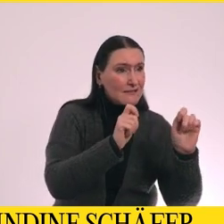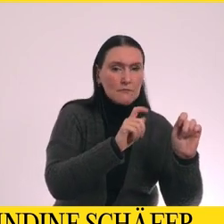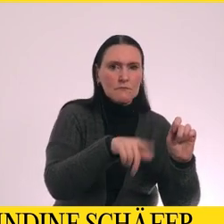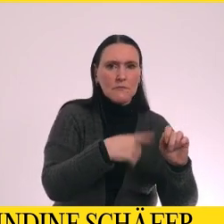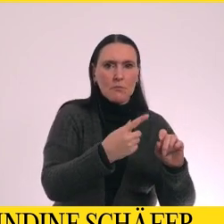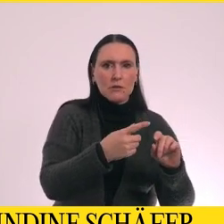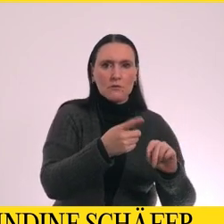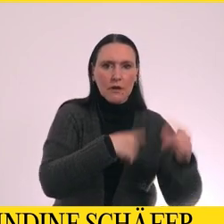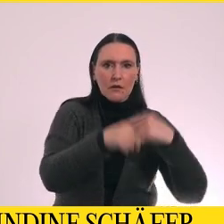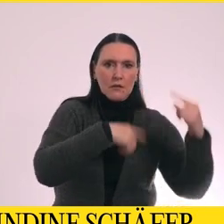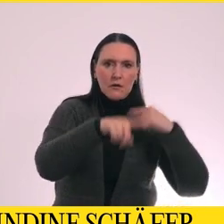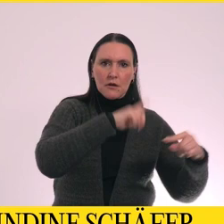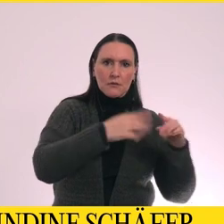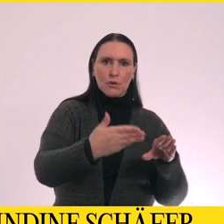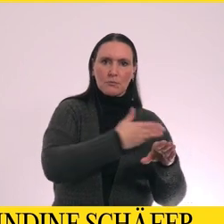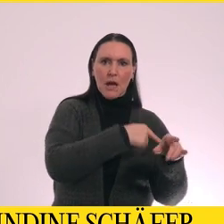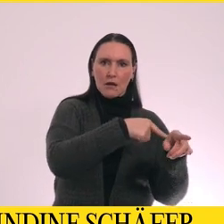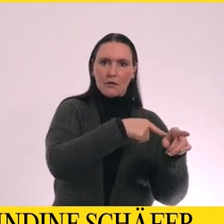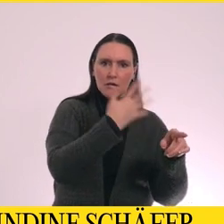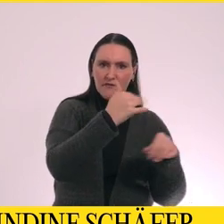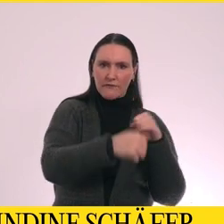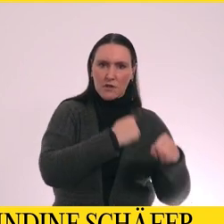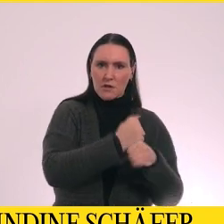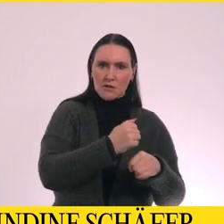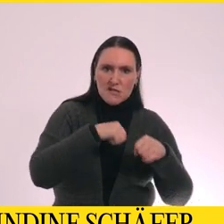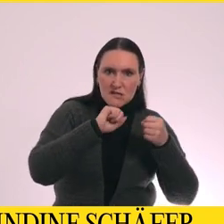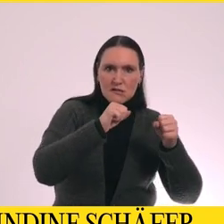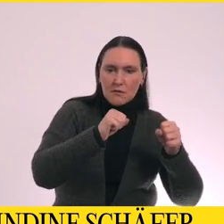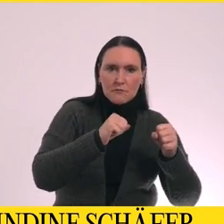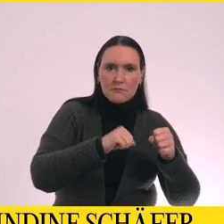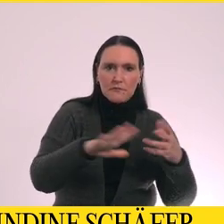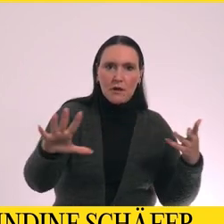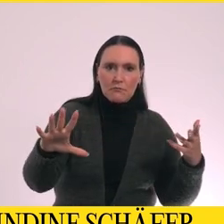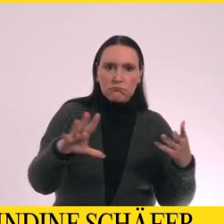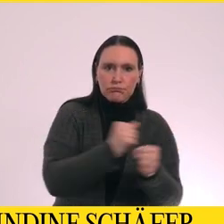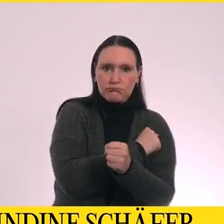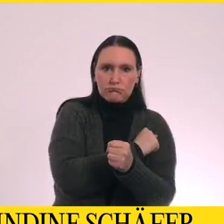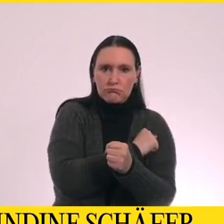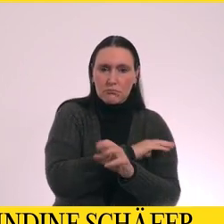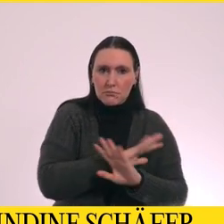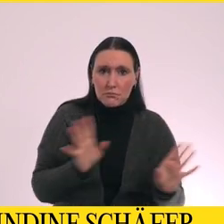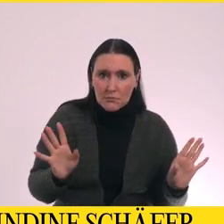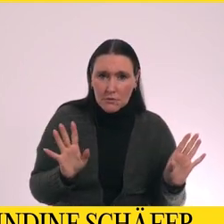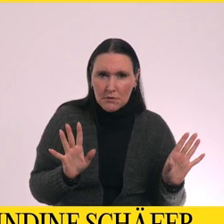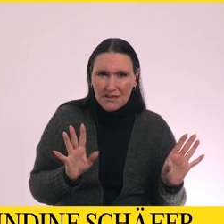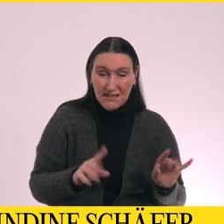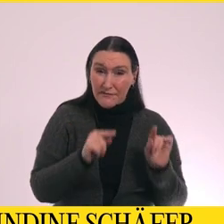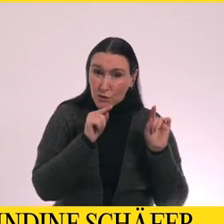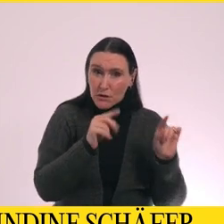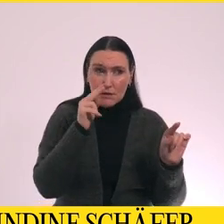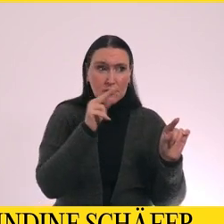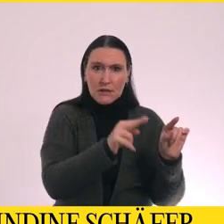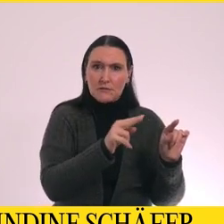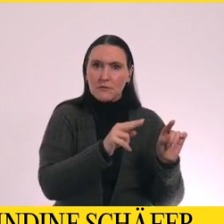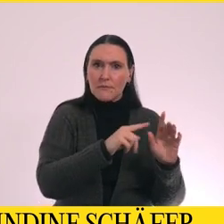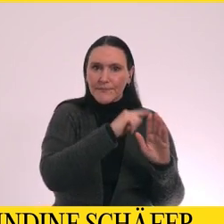if he or she just arrived to this country. So this notion of just like keep circling in